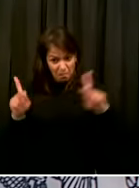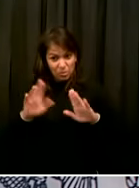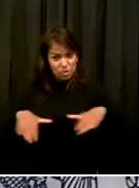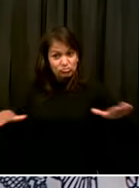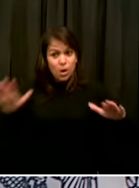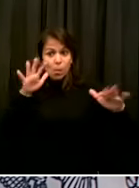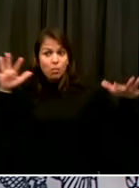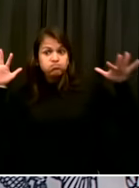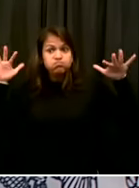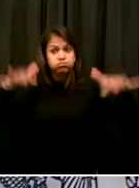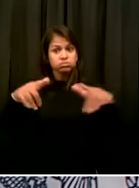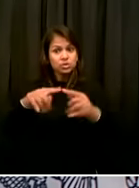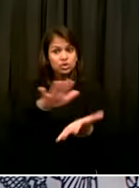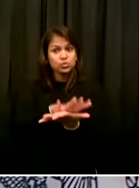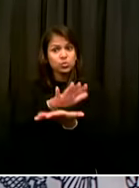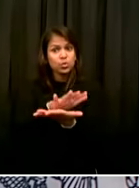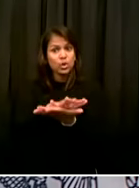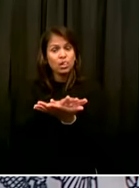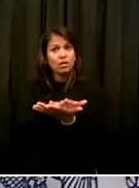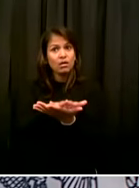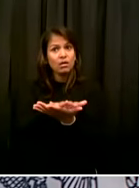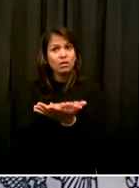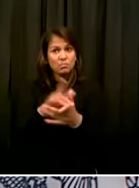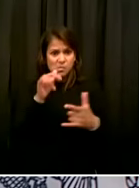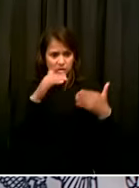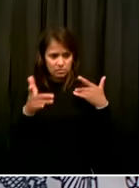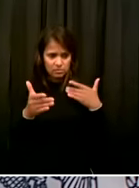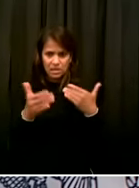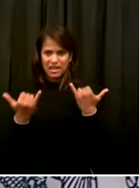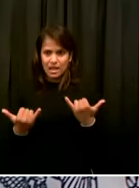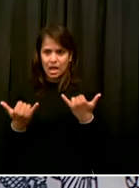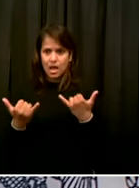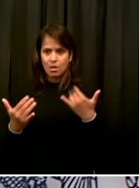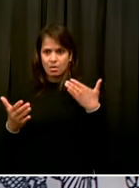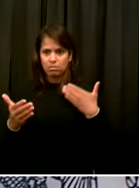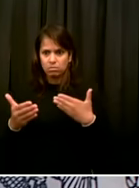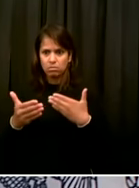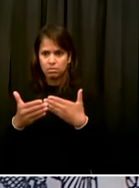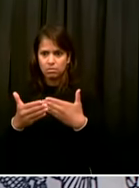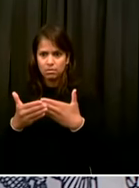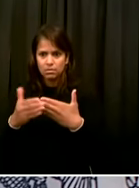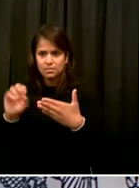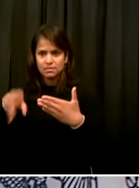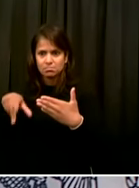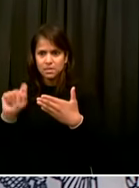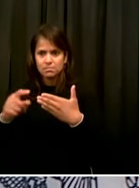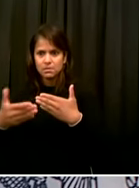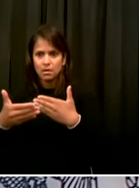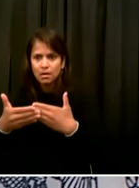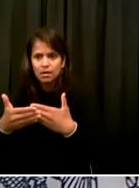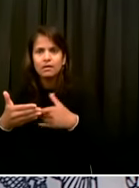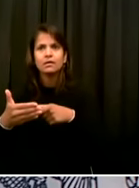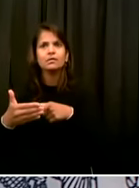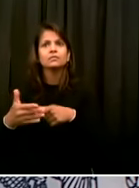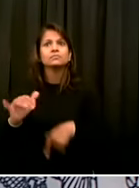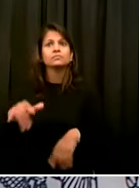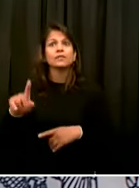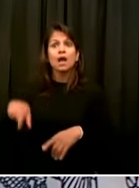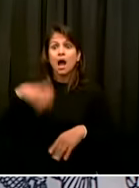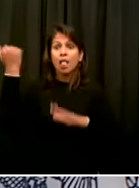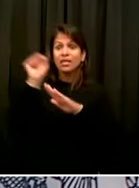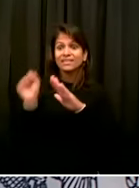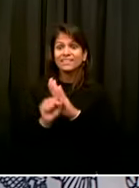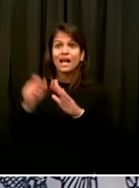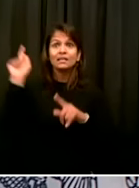which resumed in-person classes and then had to shut down after a quick spike? Yeah, it's a great question. It's an important question,